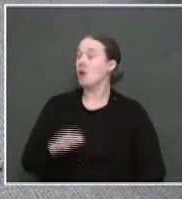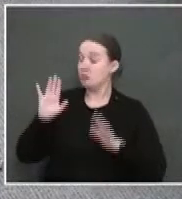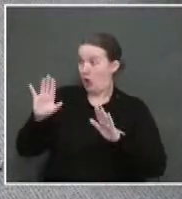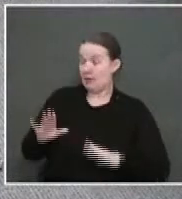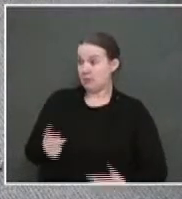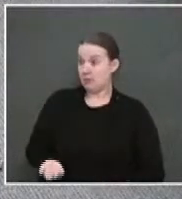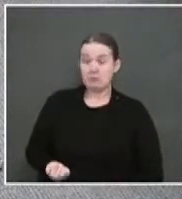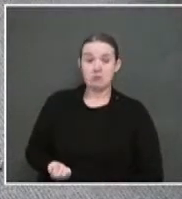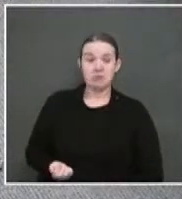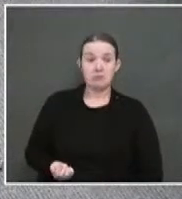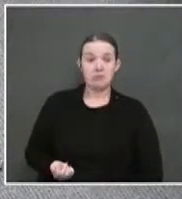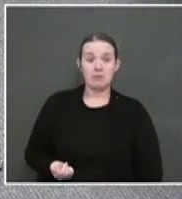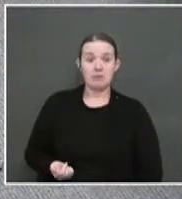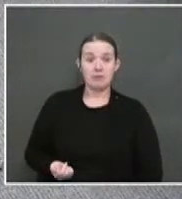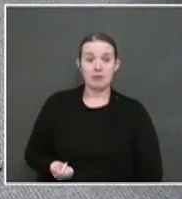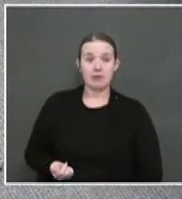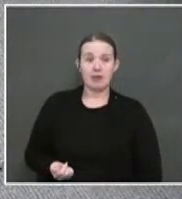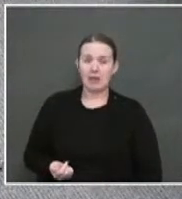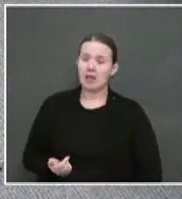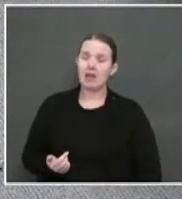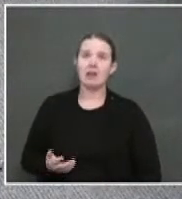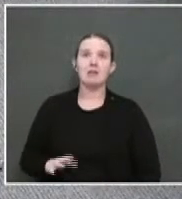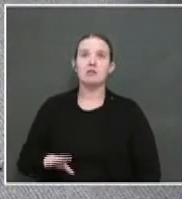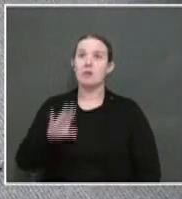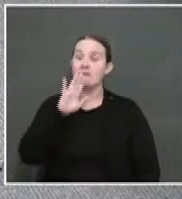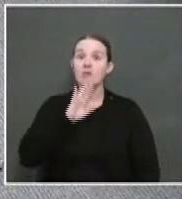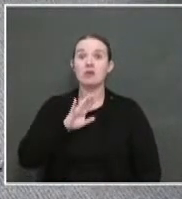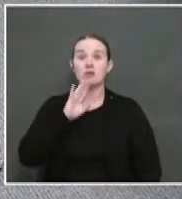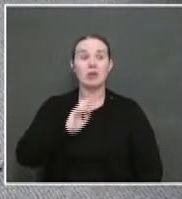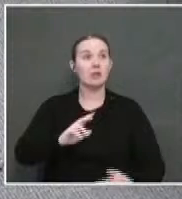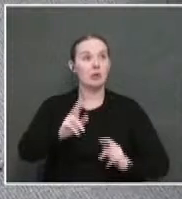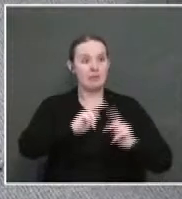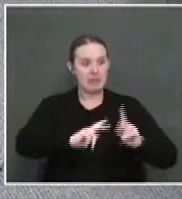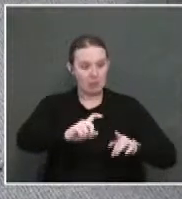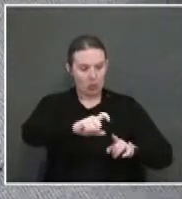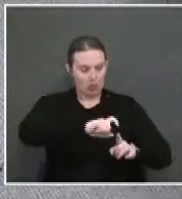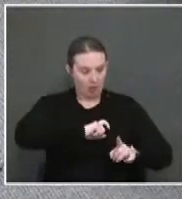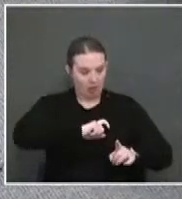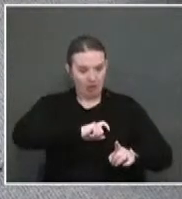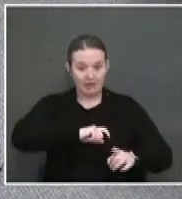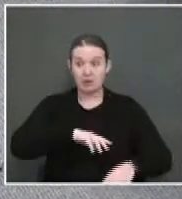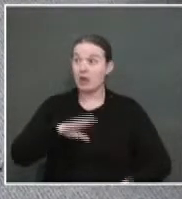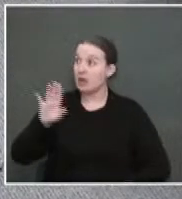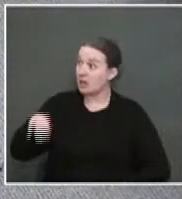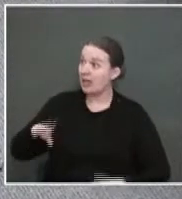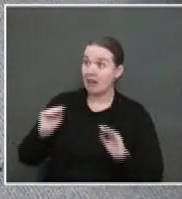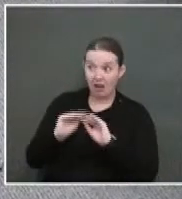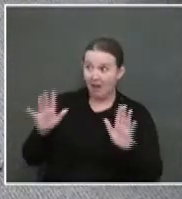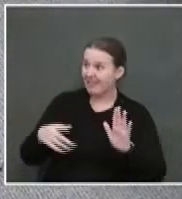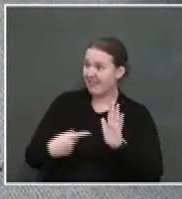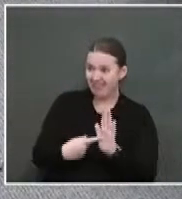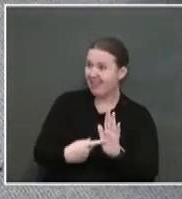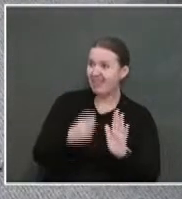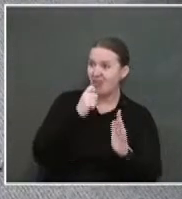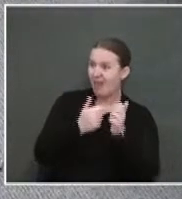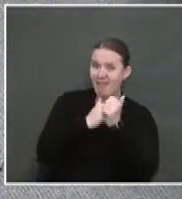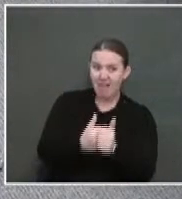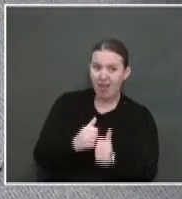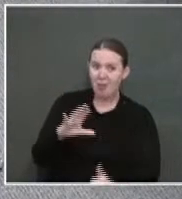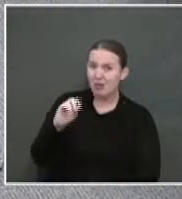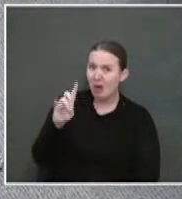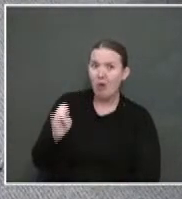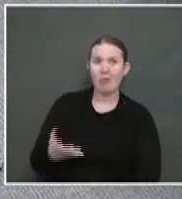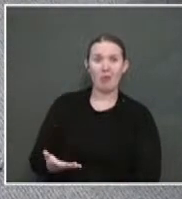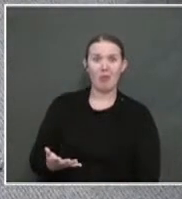great. I mean, there is nothing more frustrating than when residents call us and they point out a clear code violation